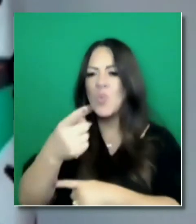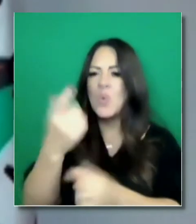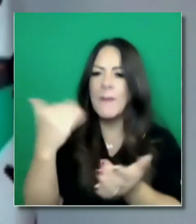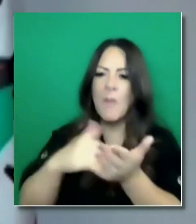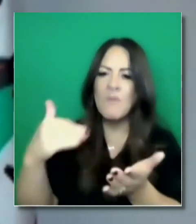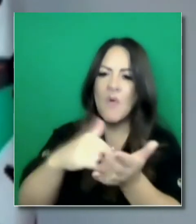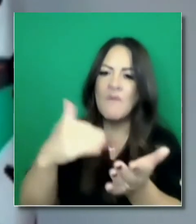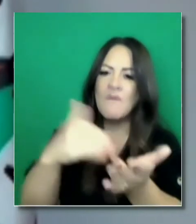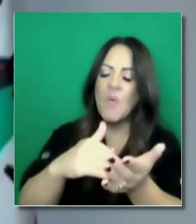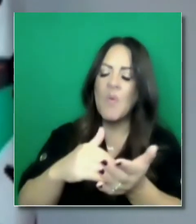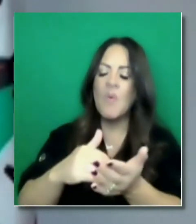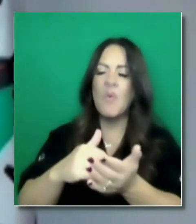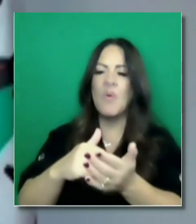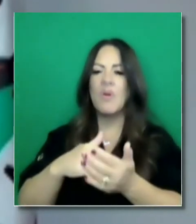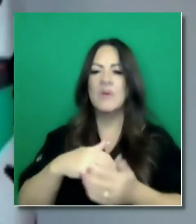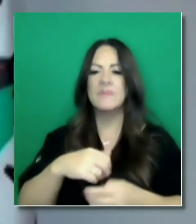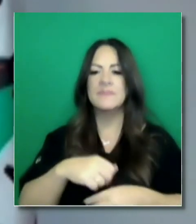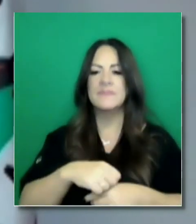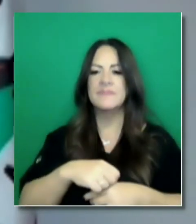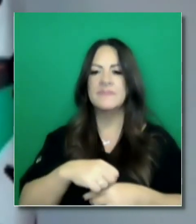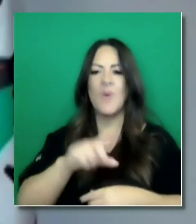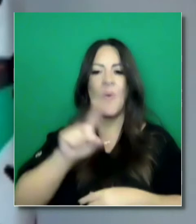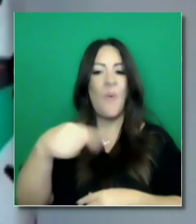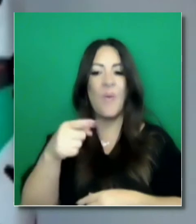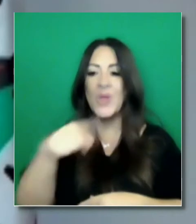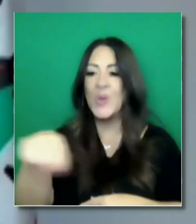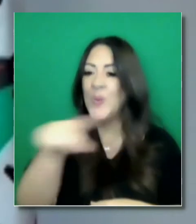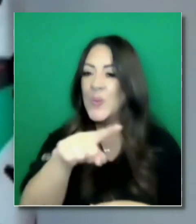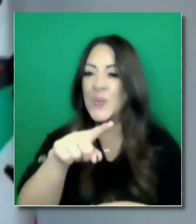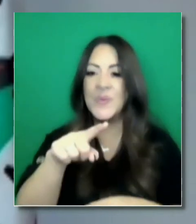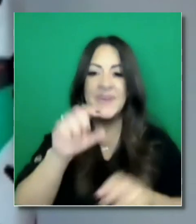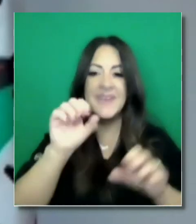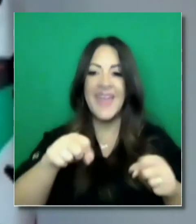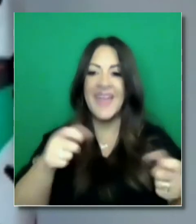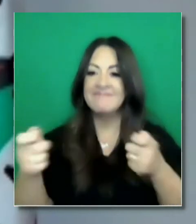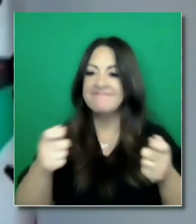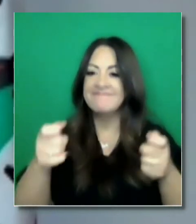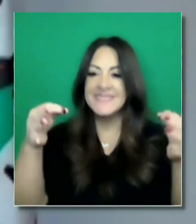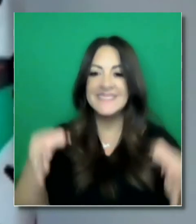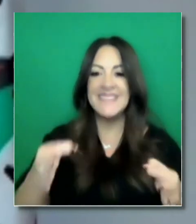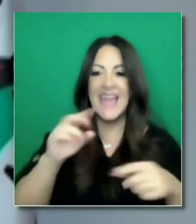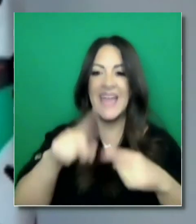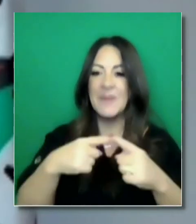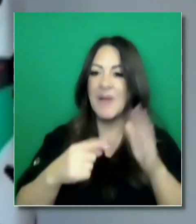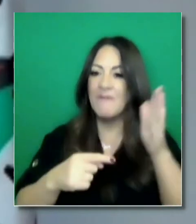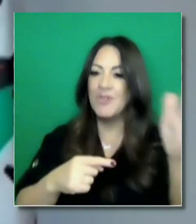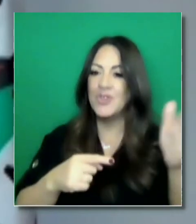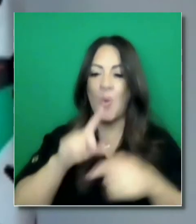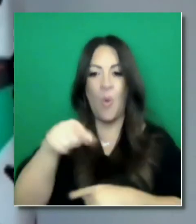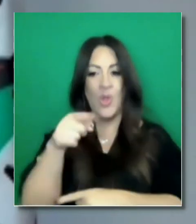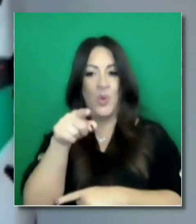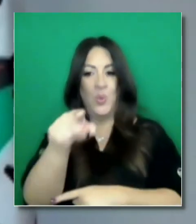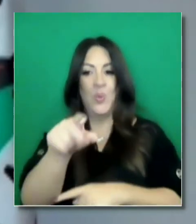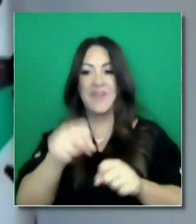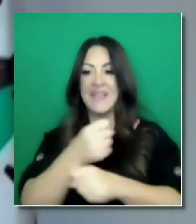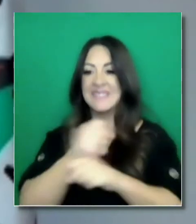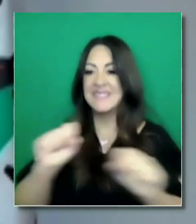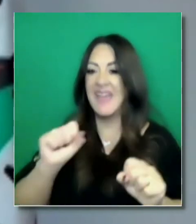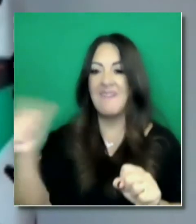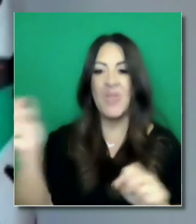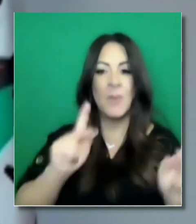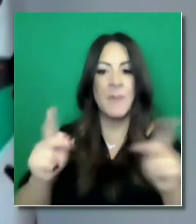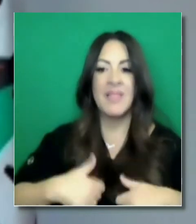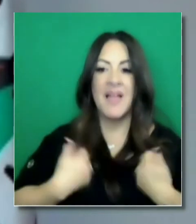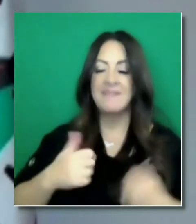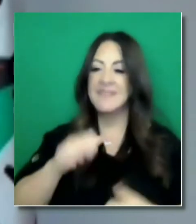times, we're in charge of the future. We make decisions today to not just save the lives of our family members, but our